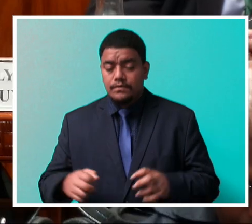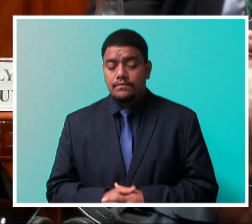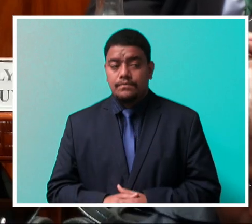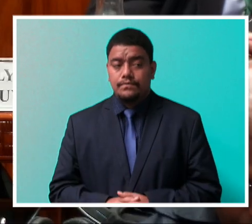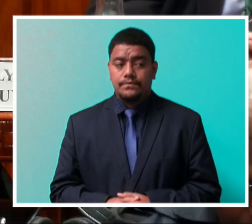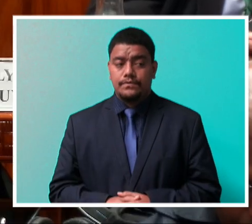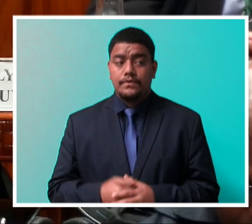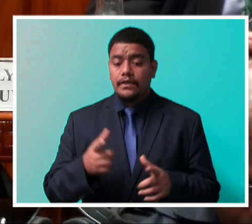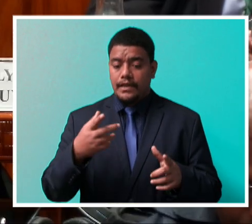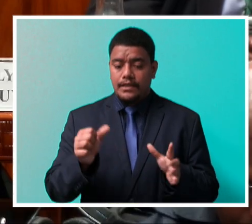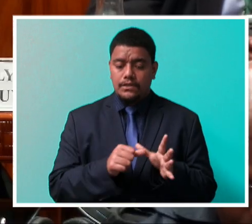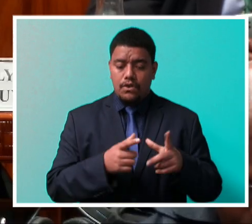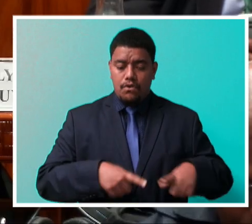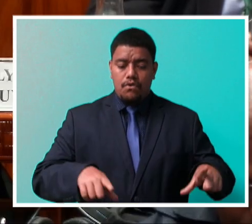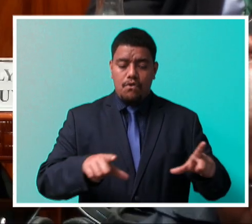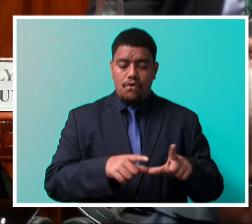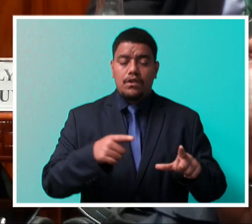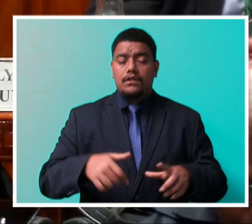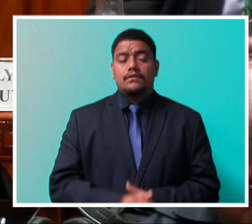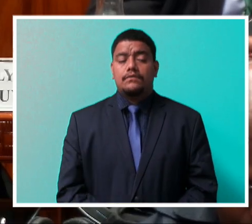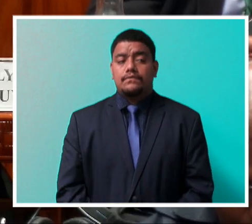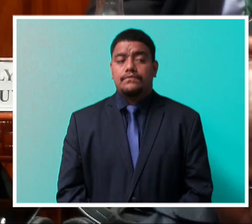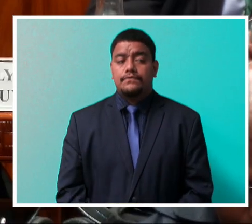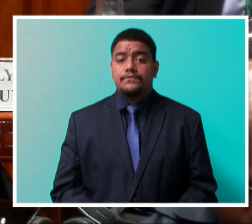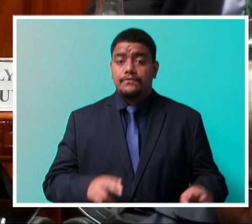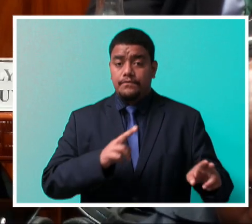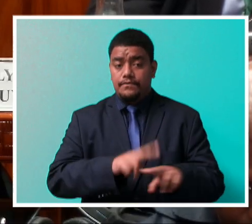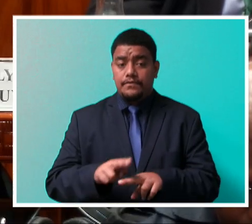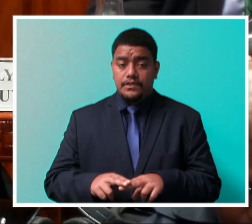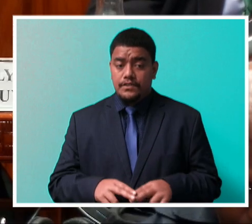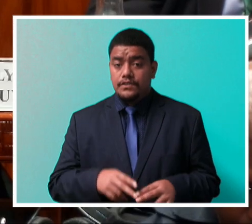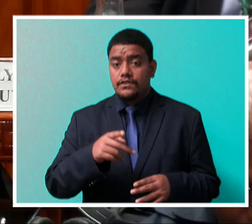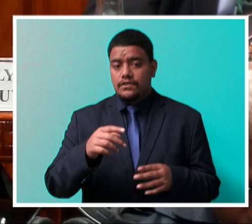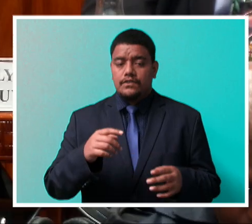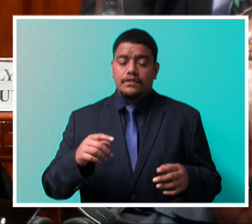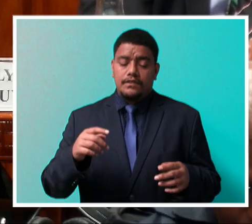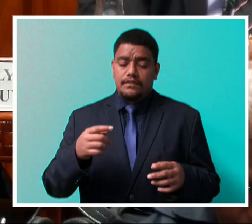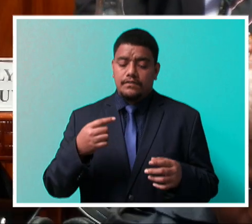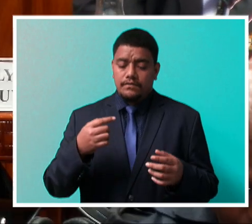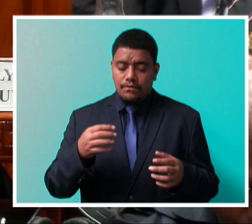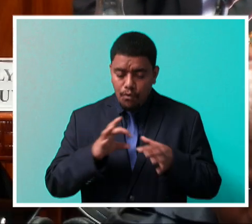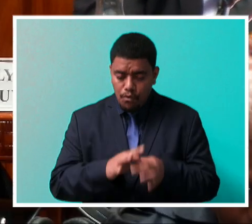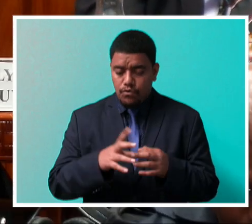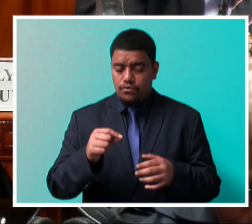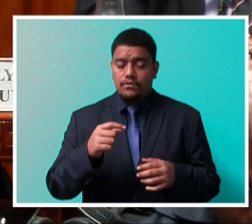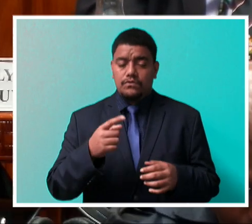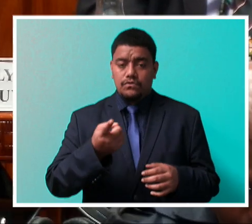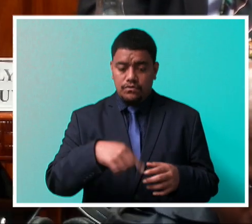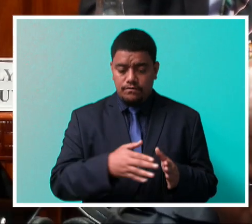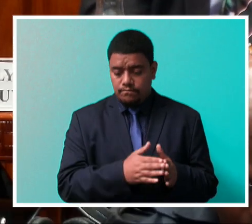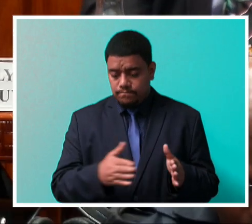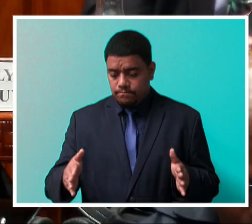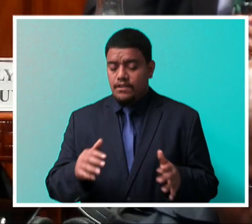as a local SAF feedstock. Fiji producing its own sustainable aviation fuel from sugarcane is not a distant